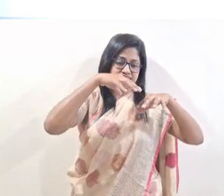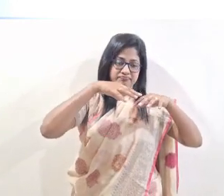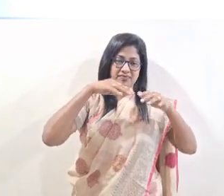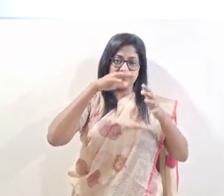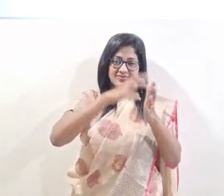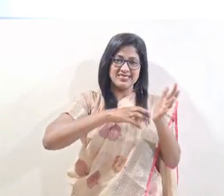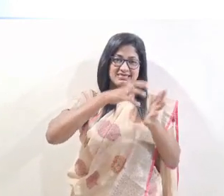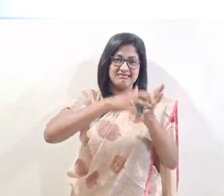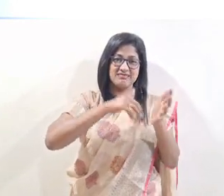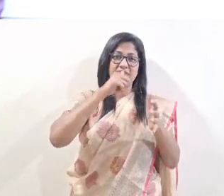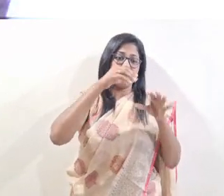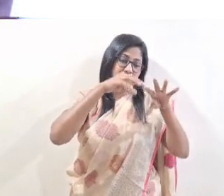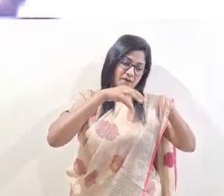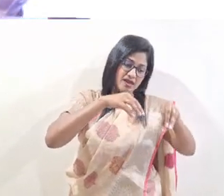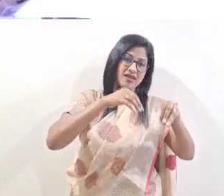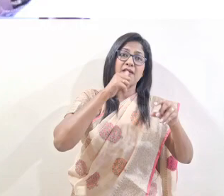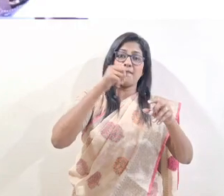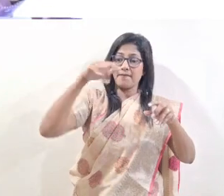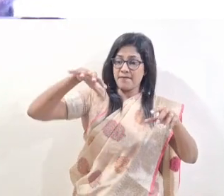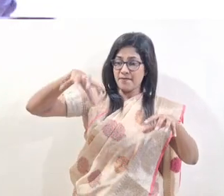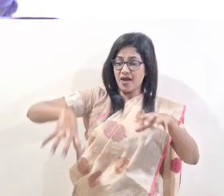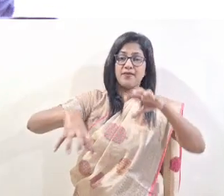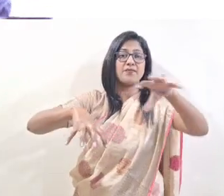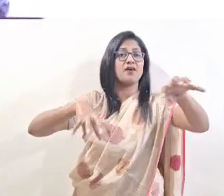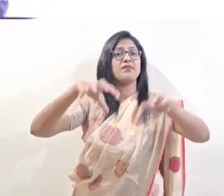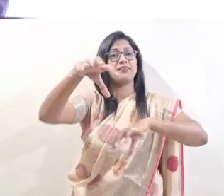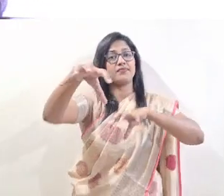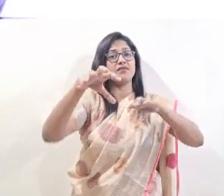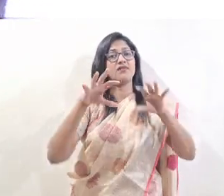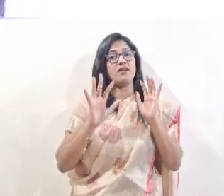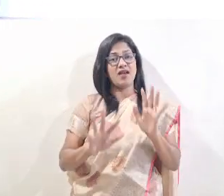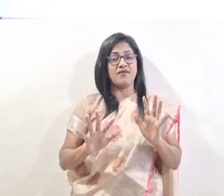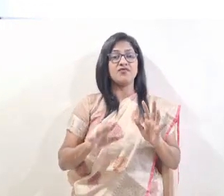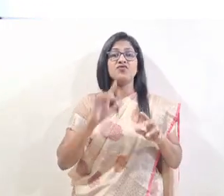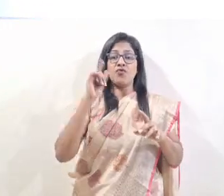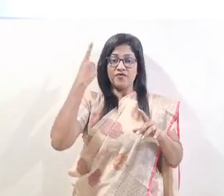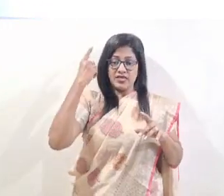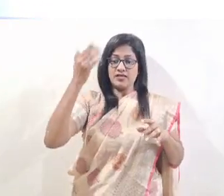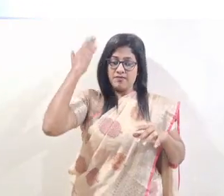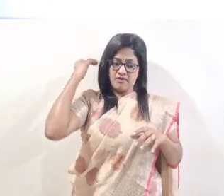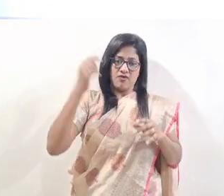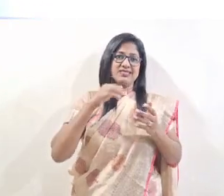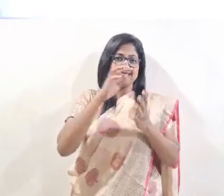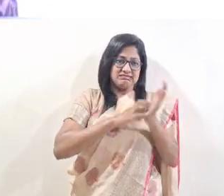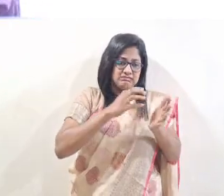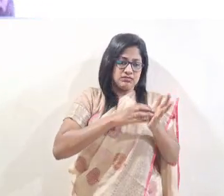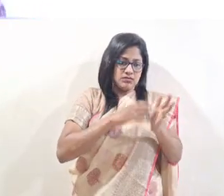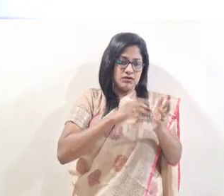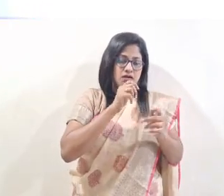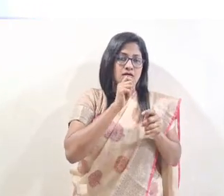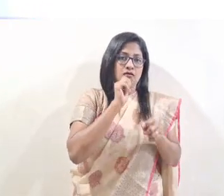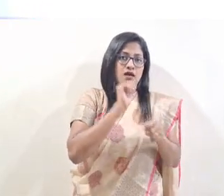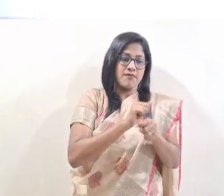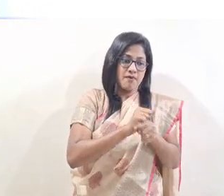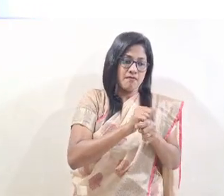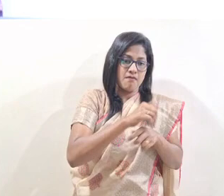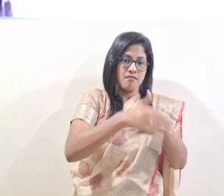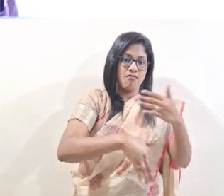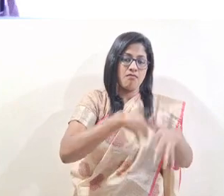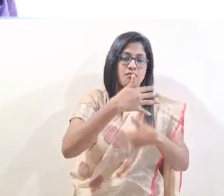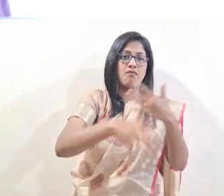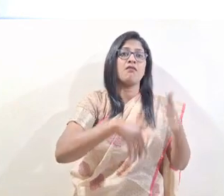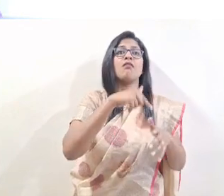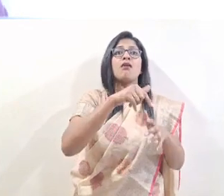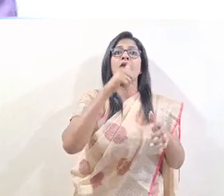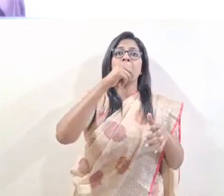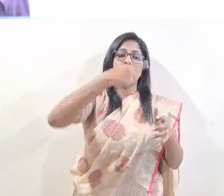between, and the subsidence happened because of that. We hit one of the pockets. This pocket thing happened in